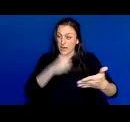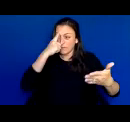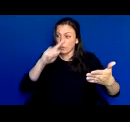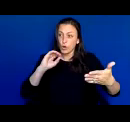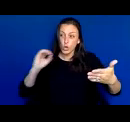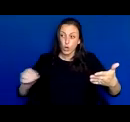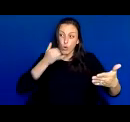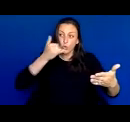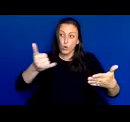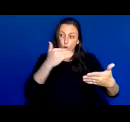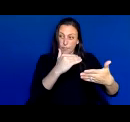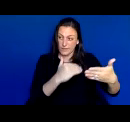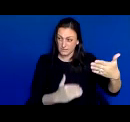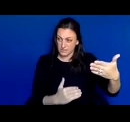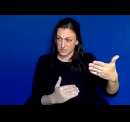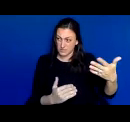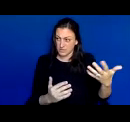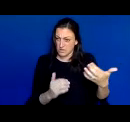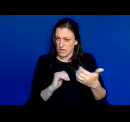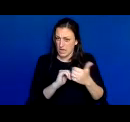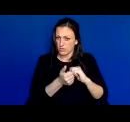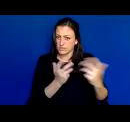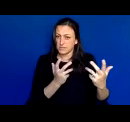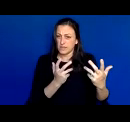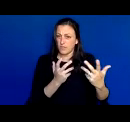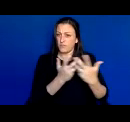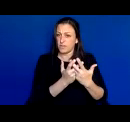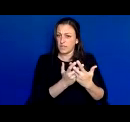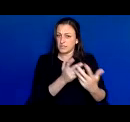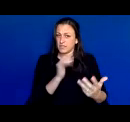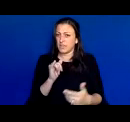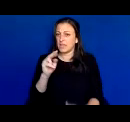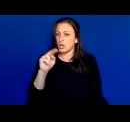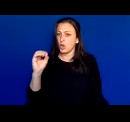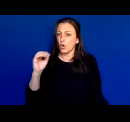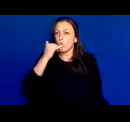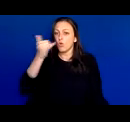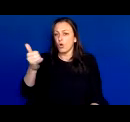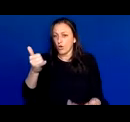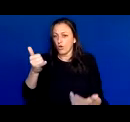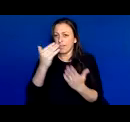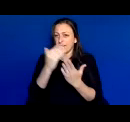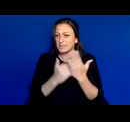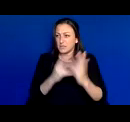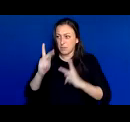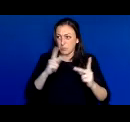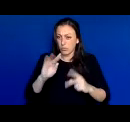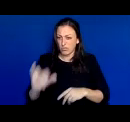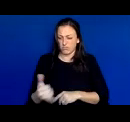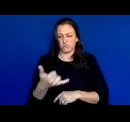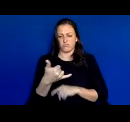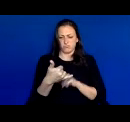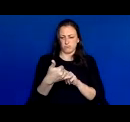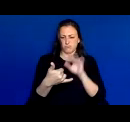does this fit the essence of the no call list? People getting an unsolicited phone call for something